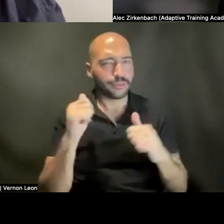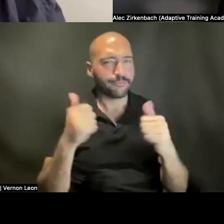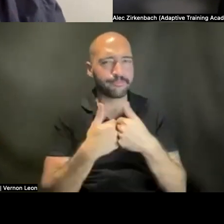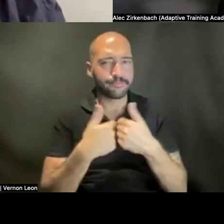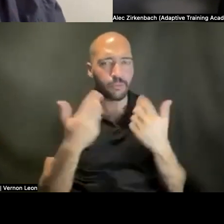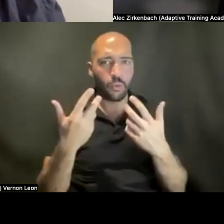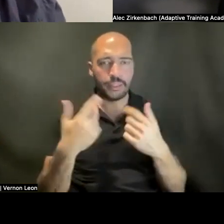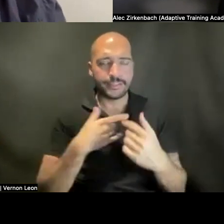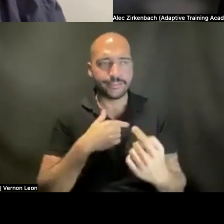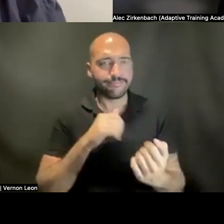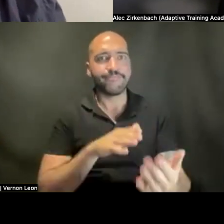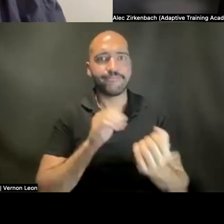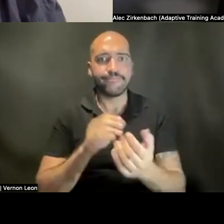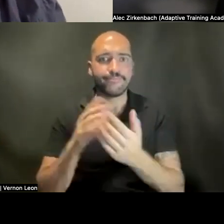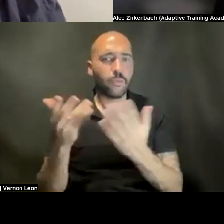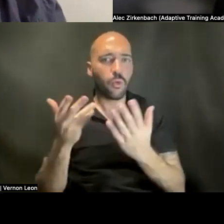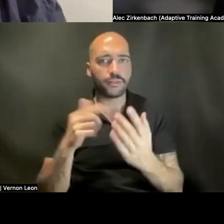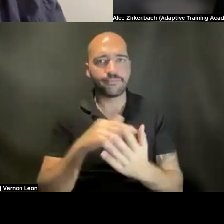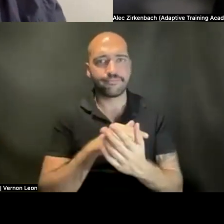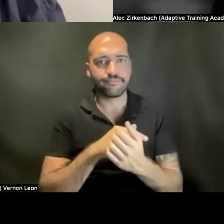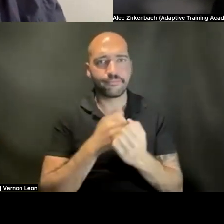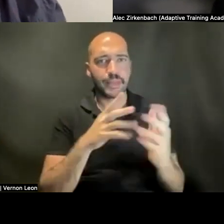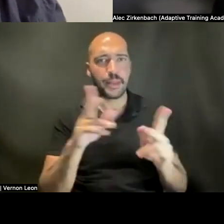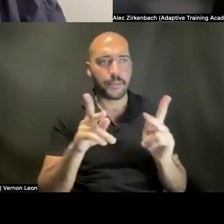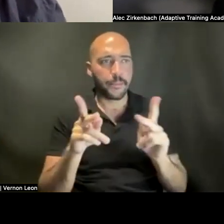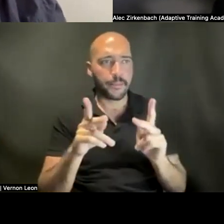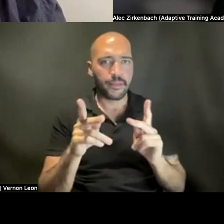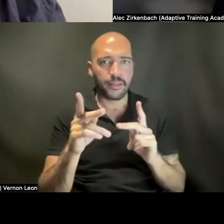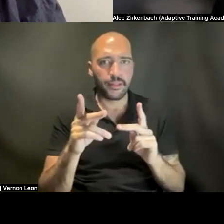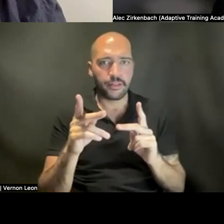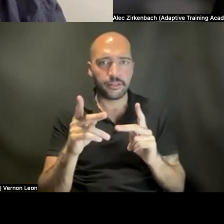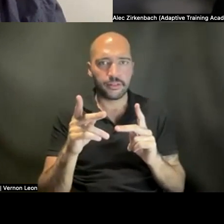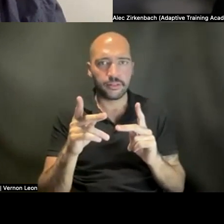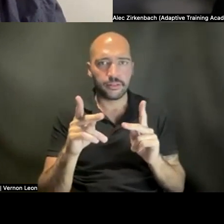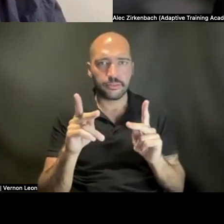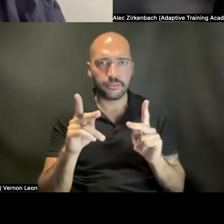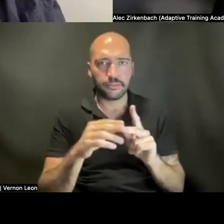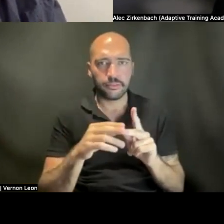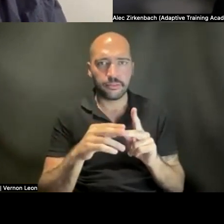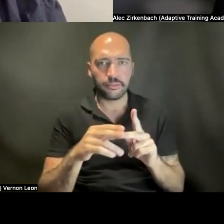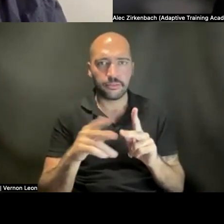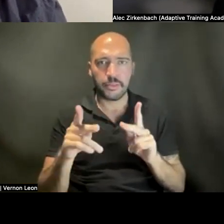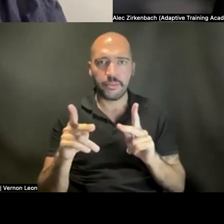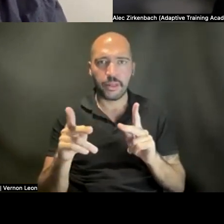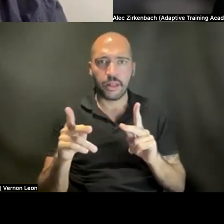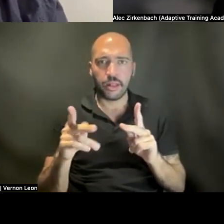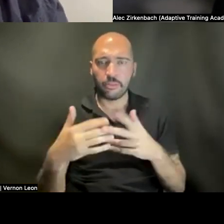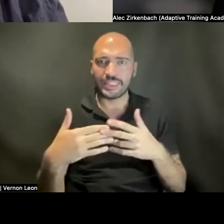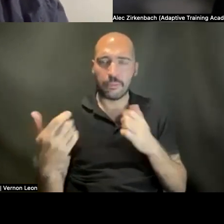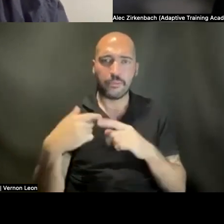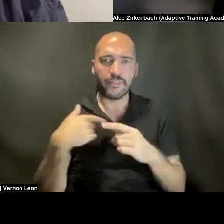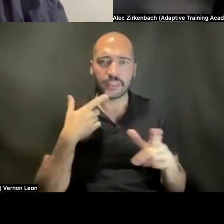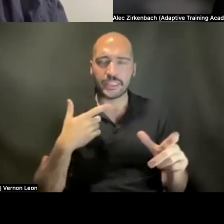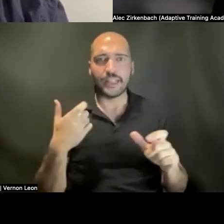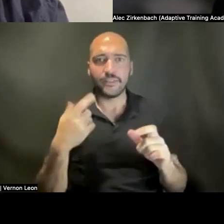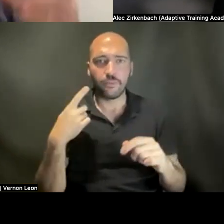was so many people that were separating with me. It was very sudden for them. And so I